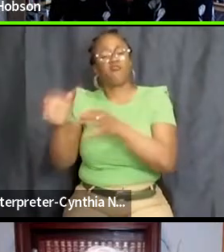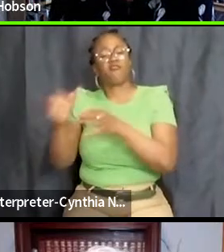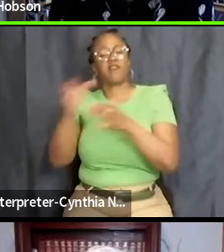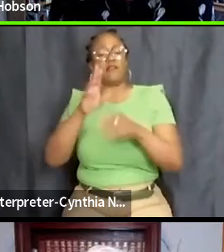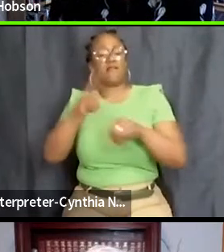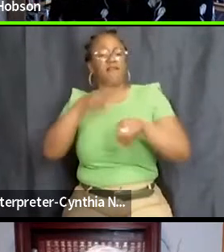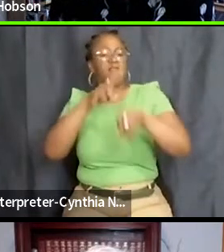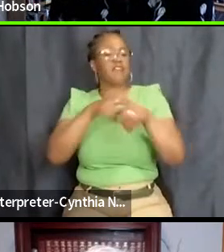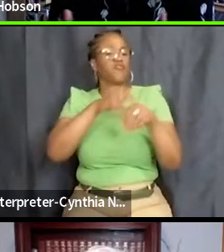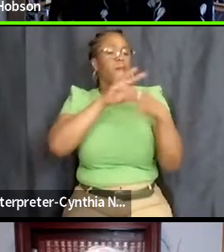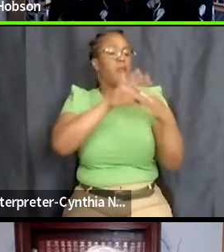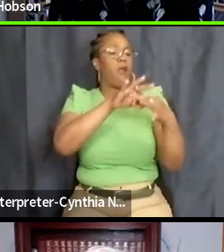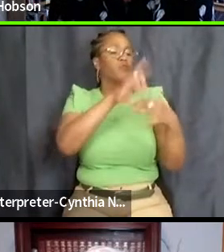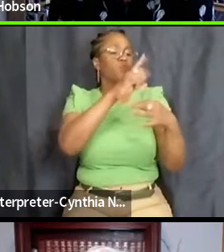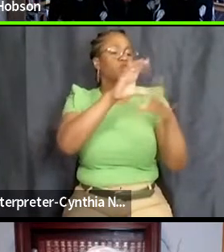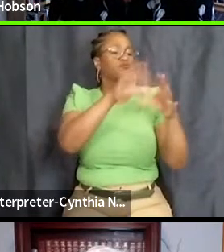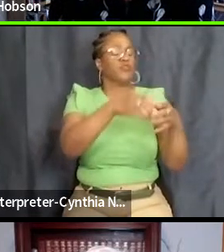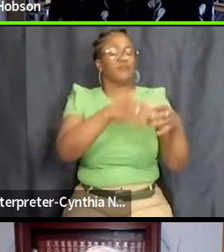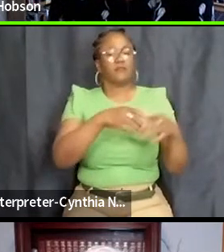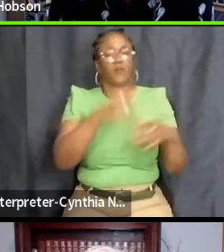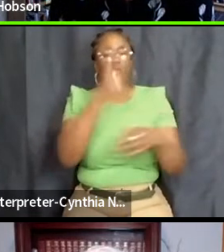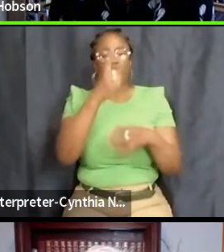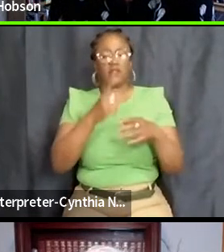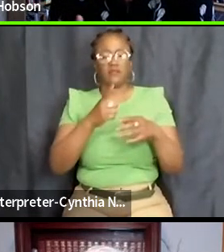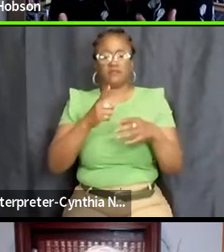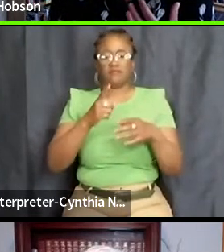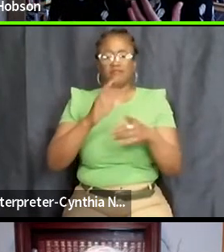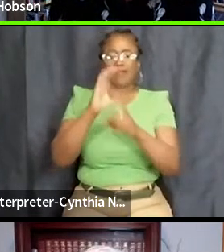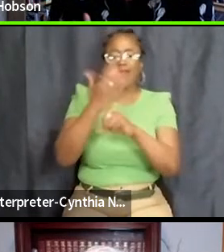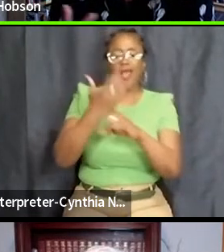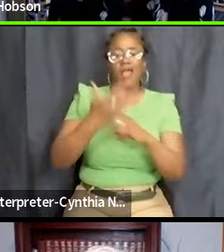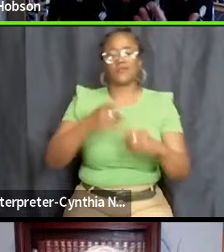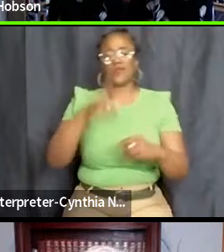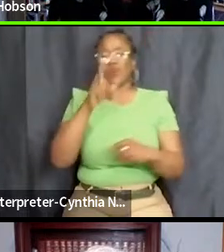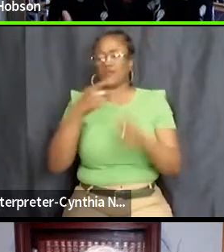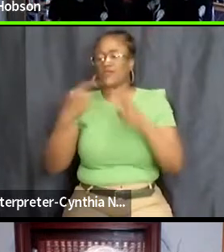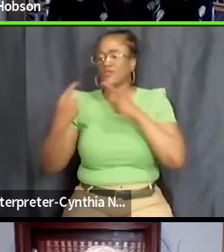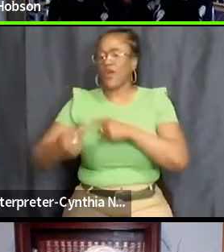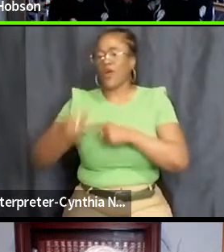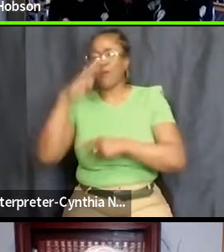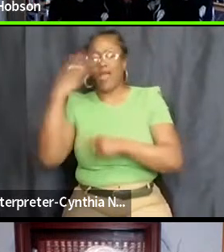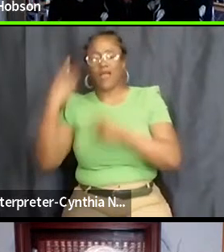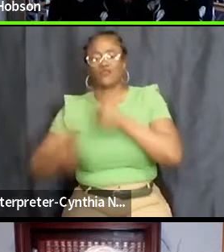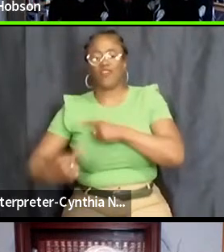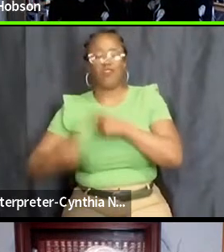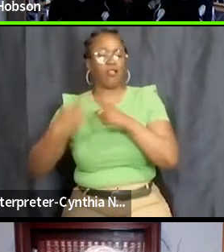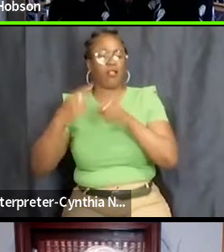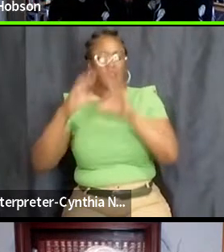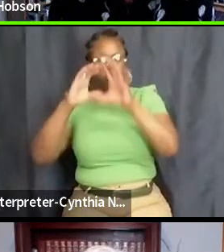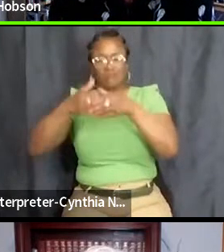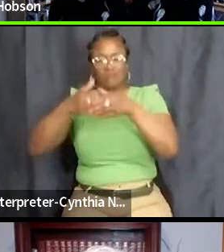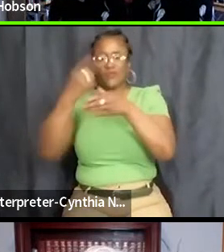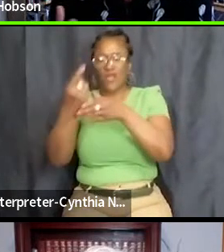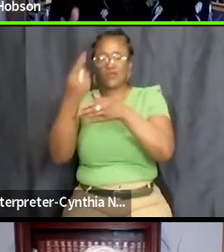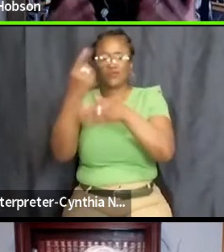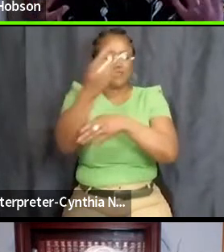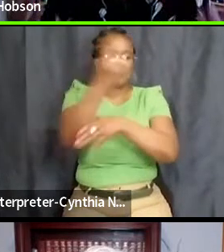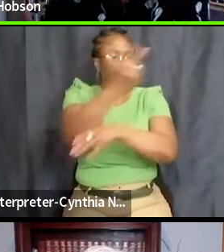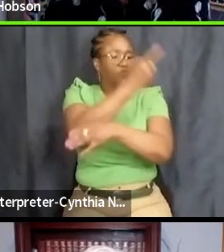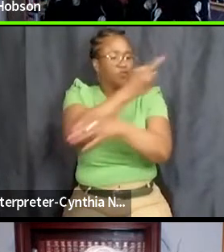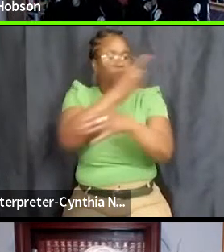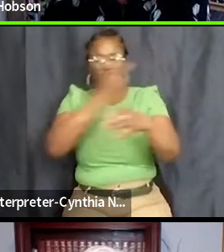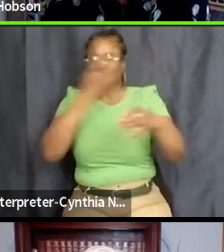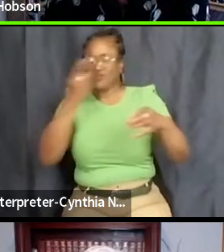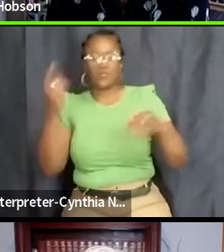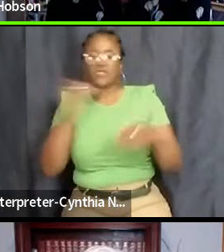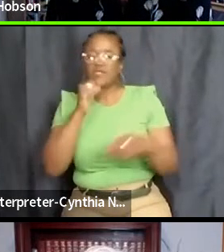belonging, right? As well as monolithic ideas of class struggle or Black struggle or any kind of other category, right? That there's no one